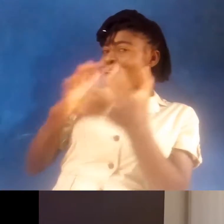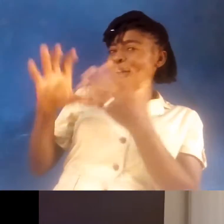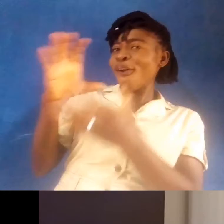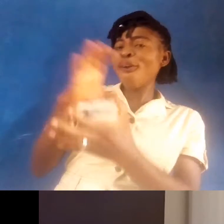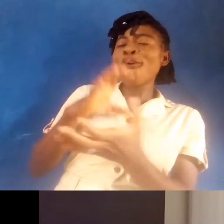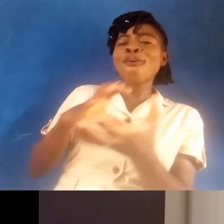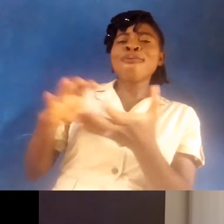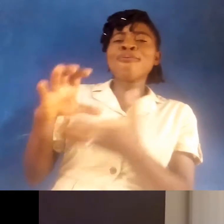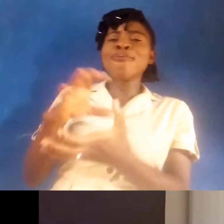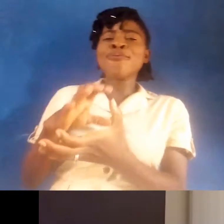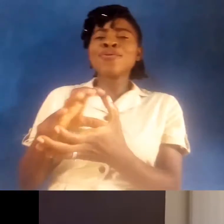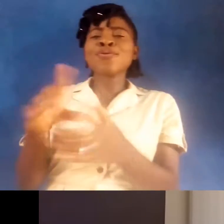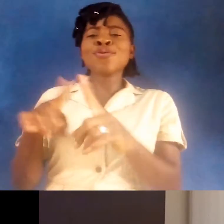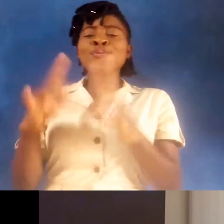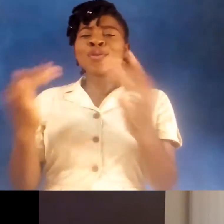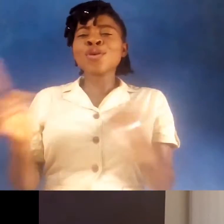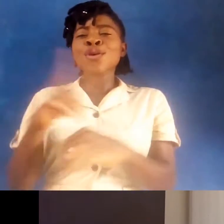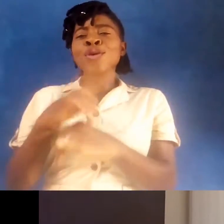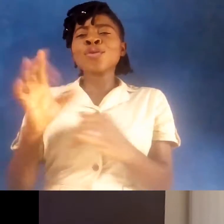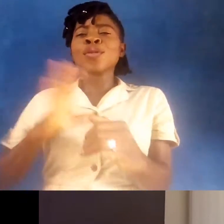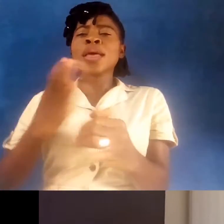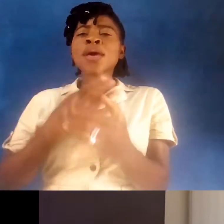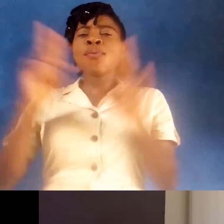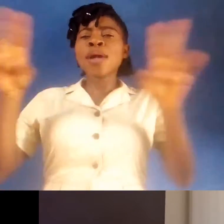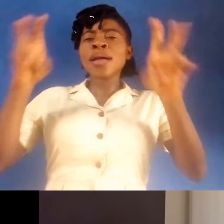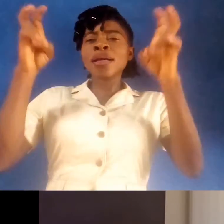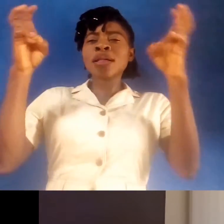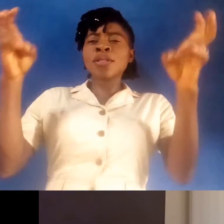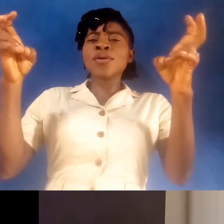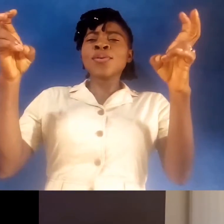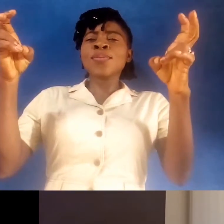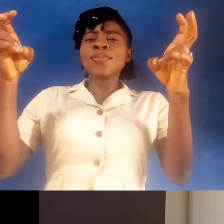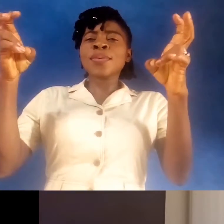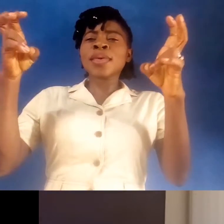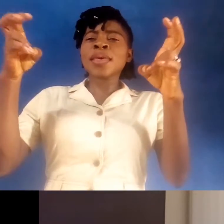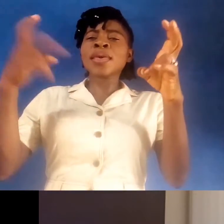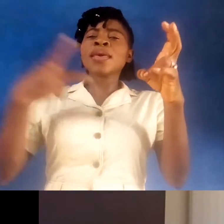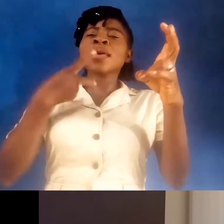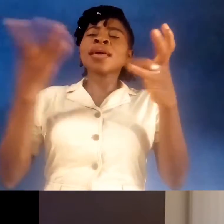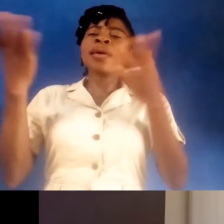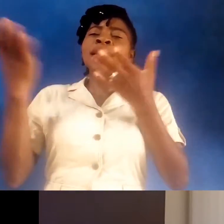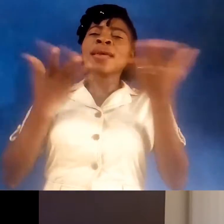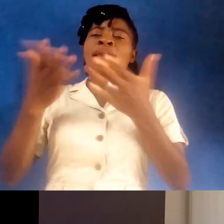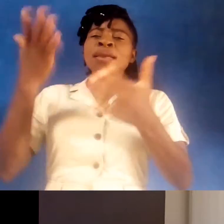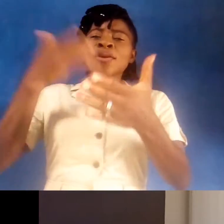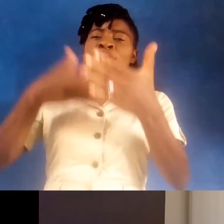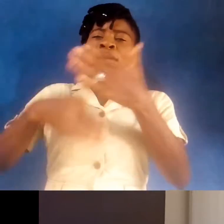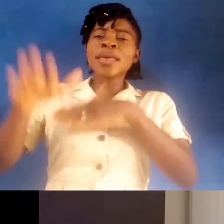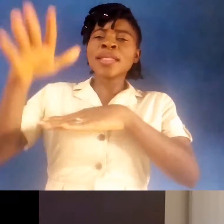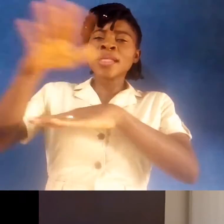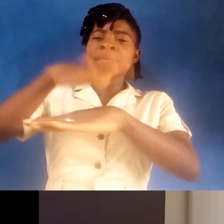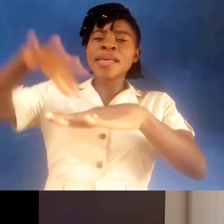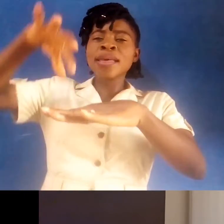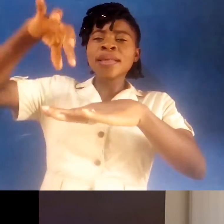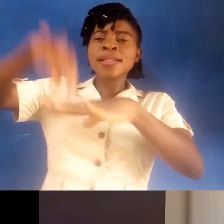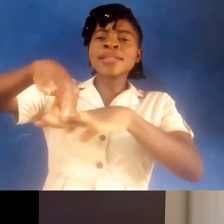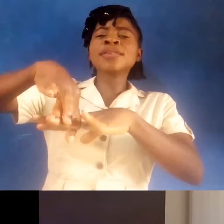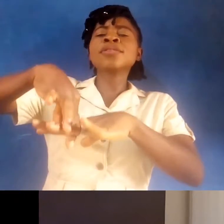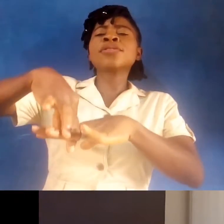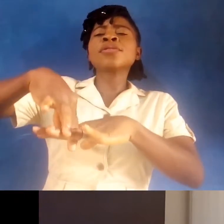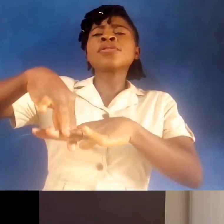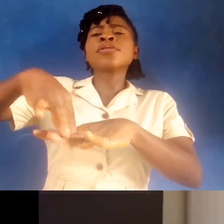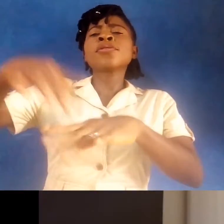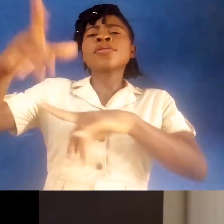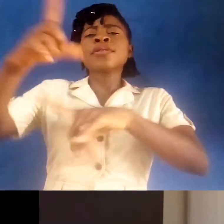our topic is gesture in Indigenous Sign Languages. Gesture in Indigenous